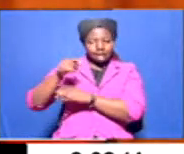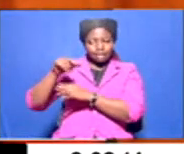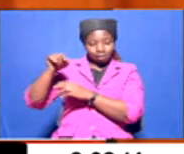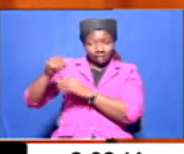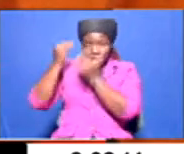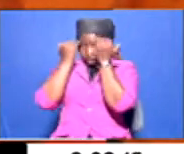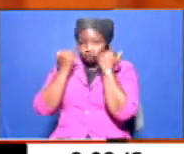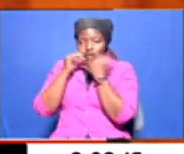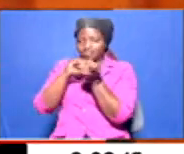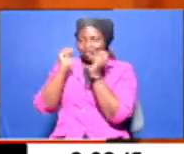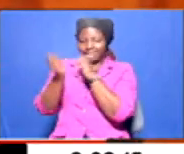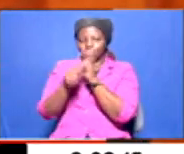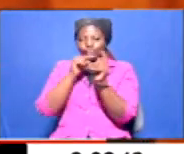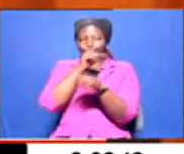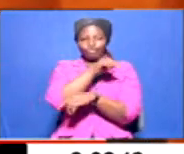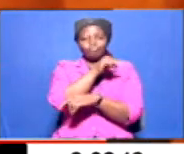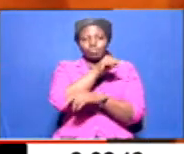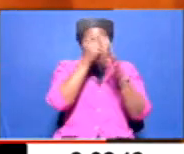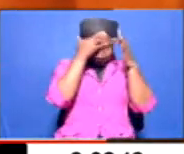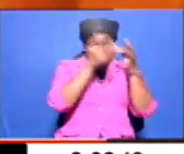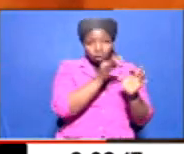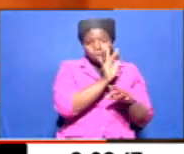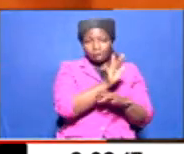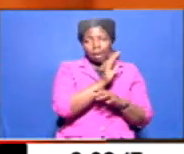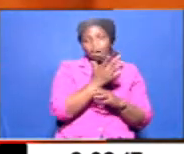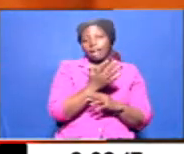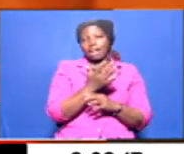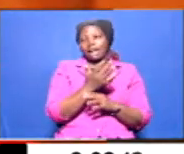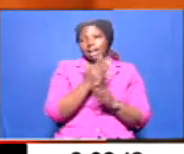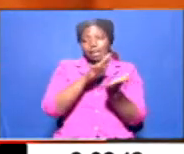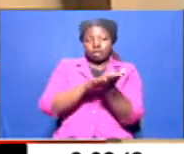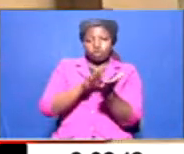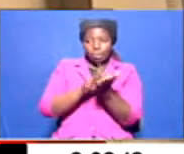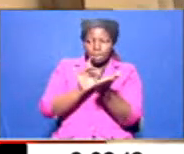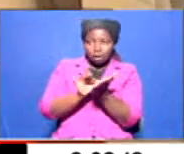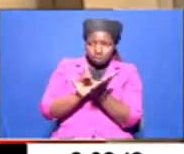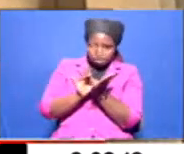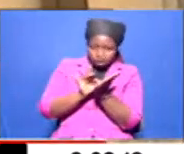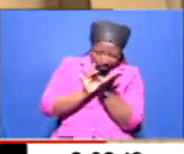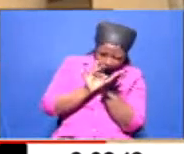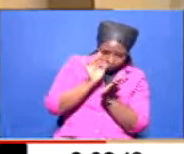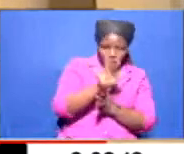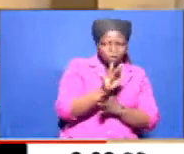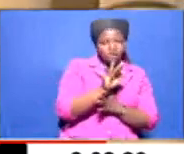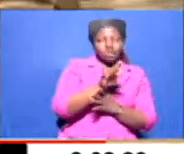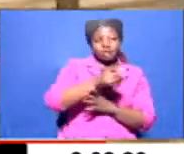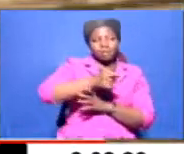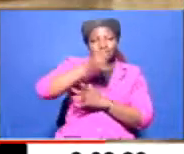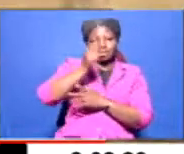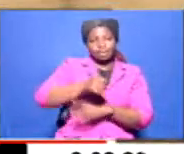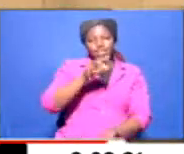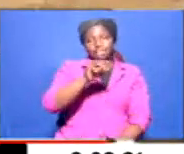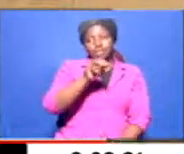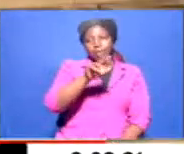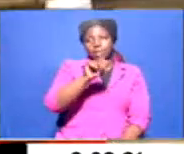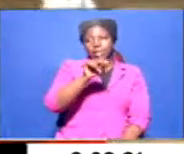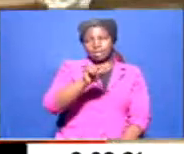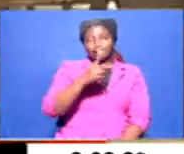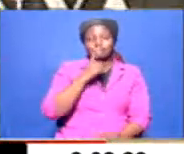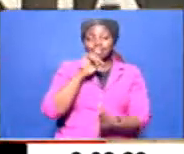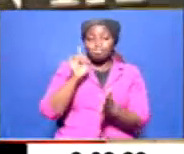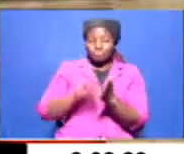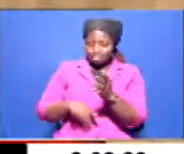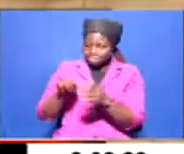the tribunal recommending the removal of Justice Martin Muya from the judiciary. In the judgment, the five say the tribunal didn't receive